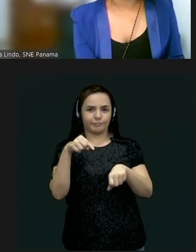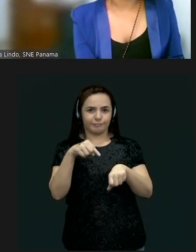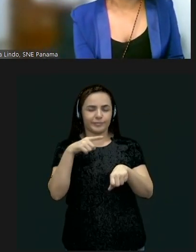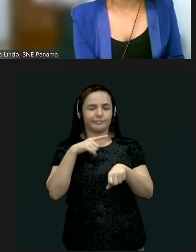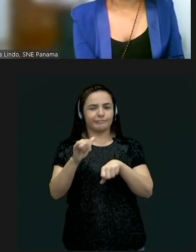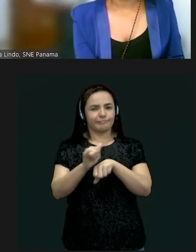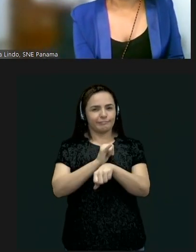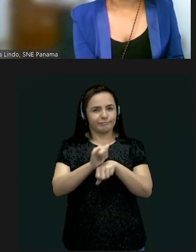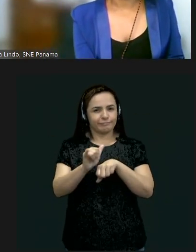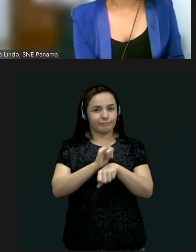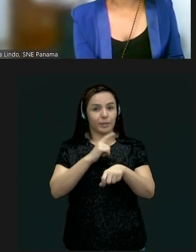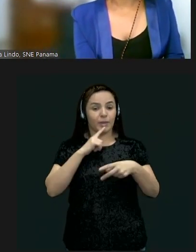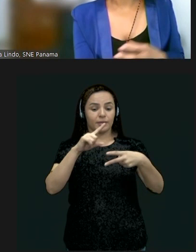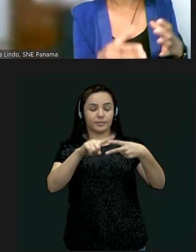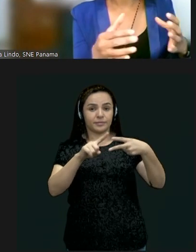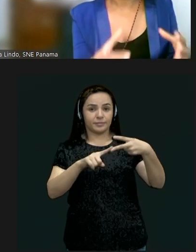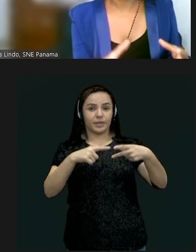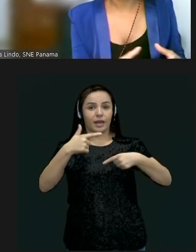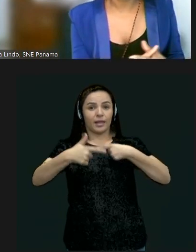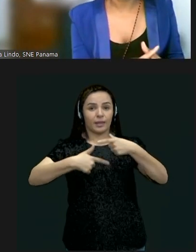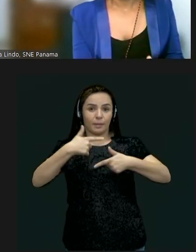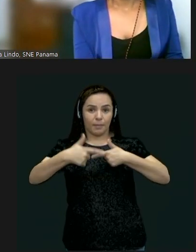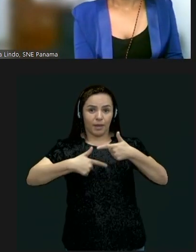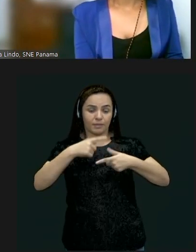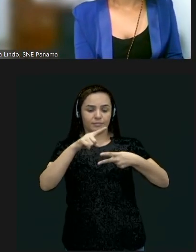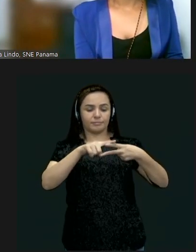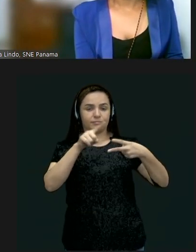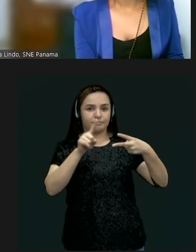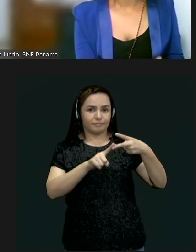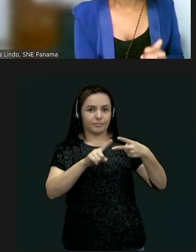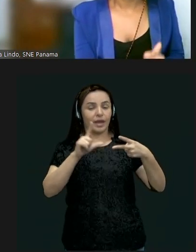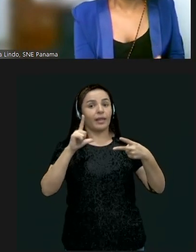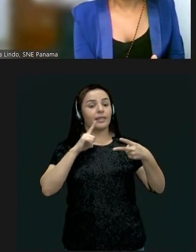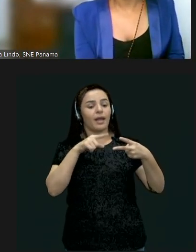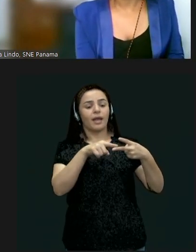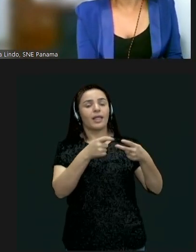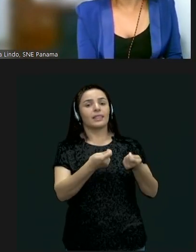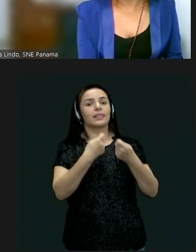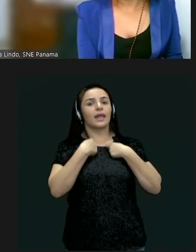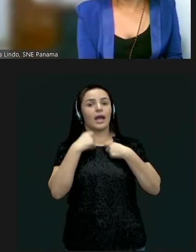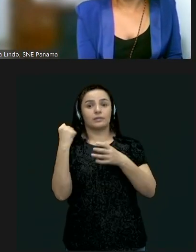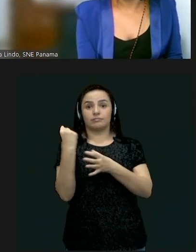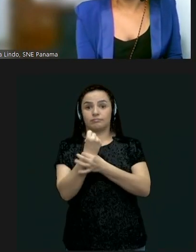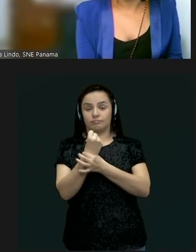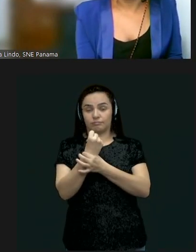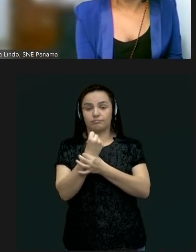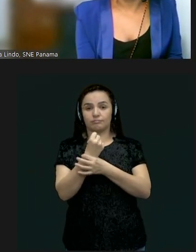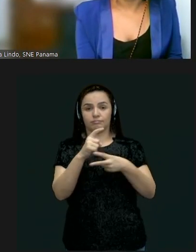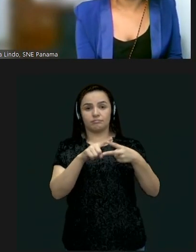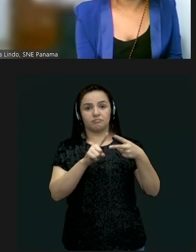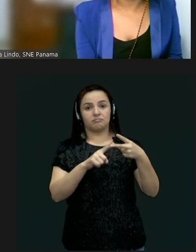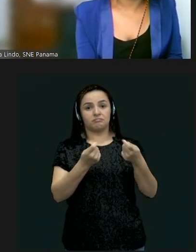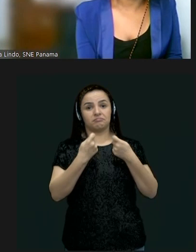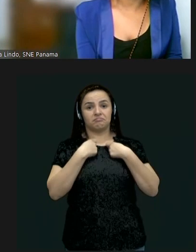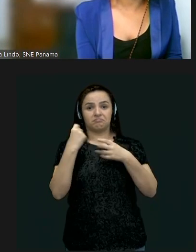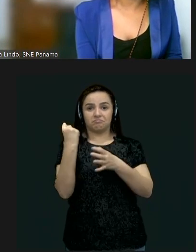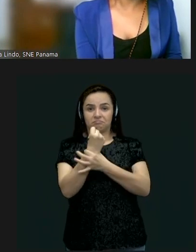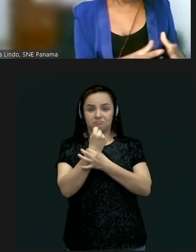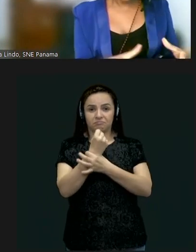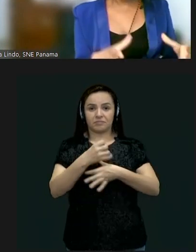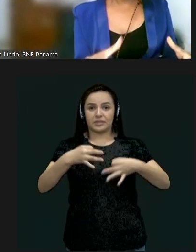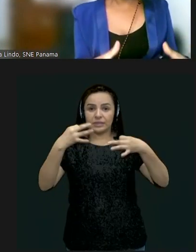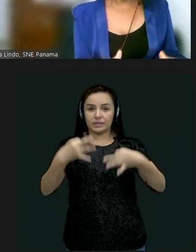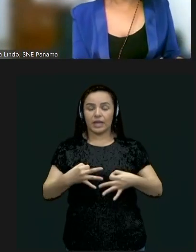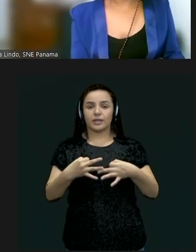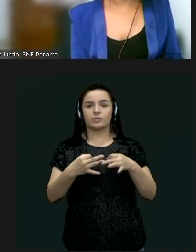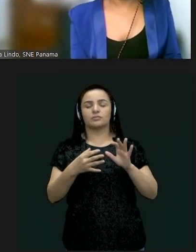working with these two elements that you see here in order to assure advocating correctly in the creation of